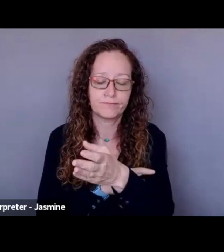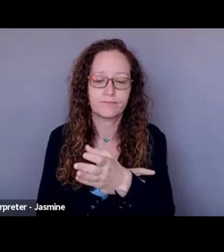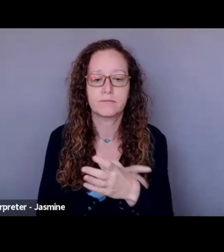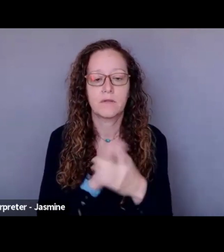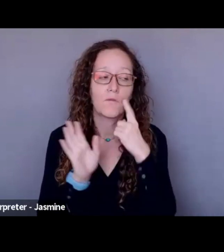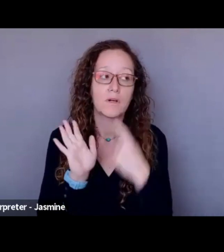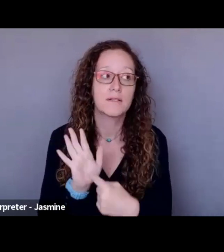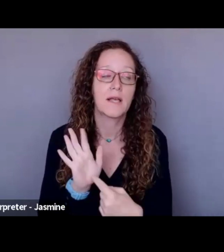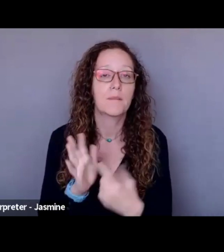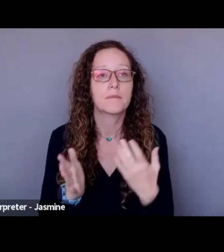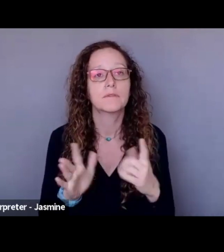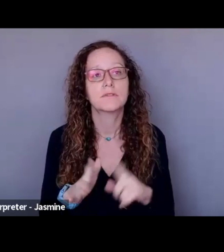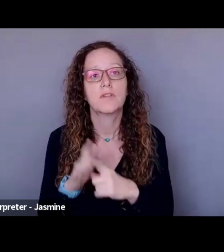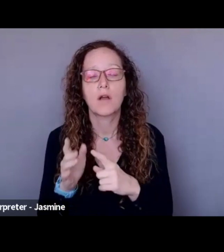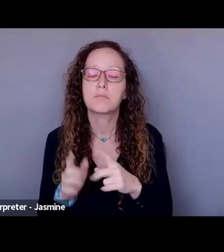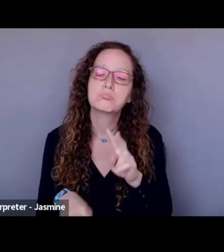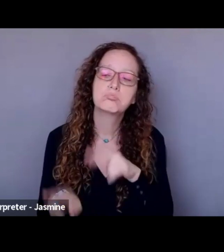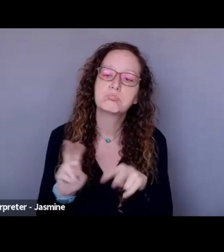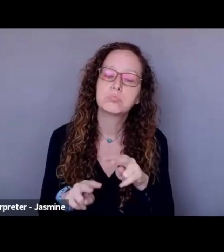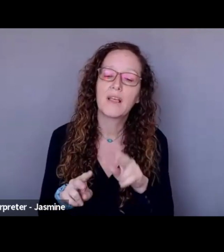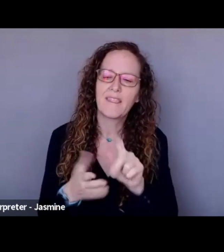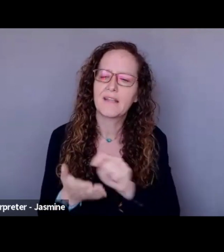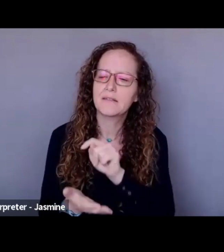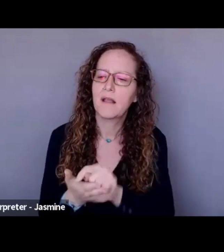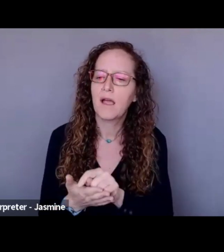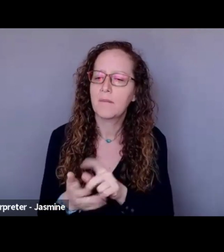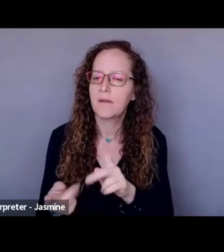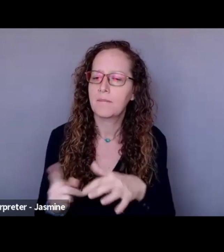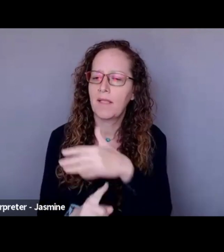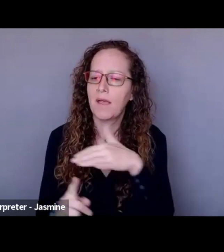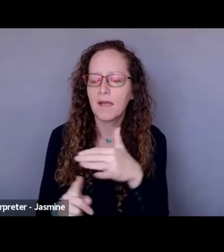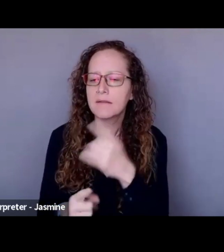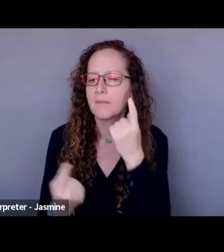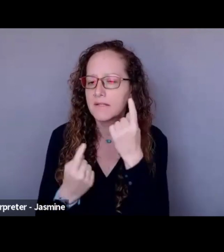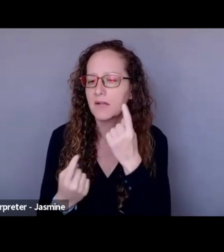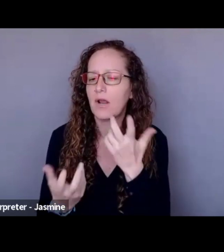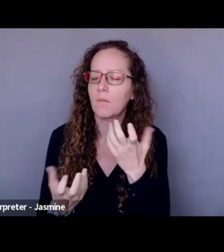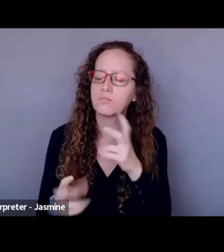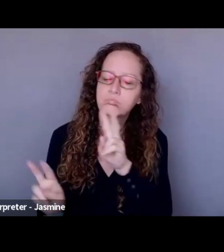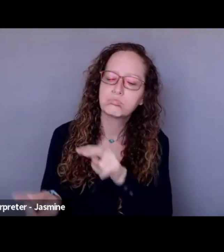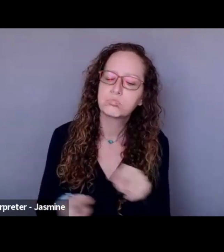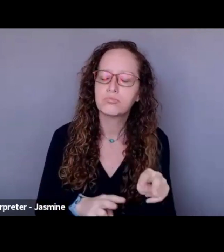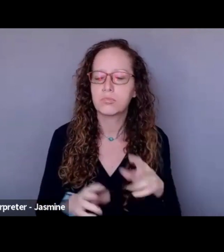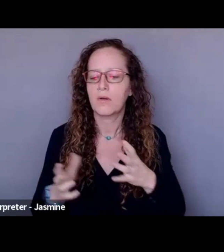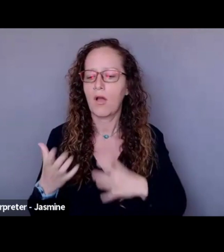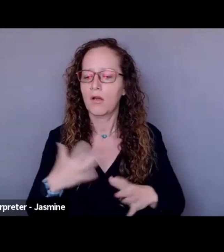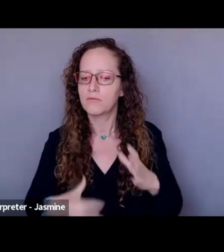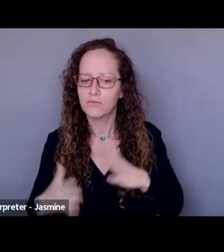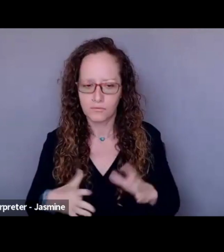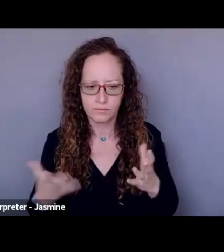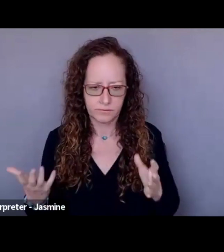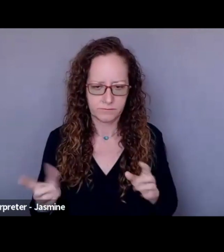what costumes look like in the time and place that I'm considering. So you'd be able to look